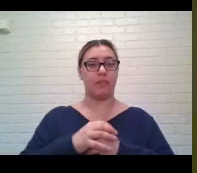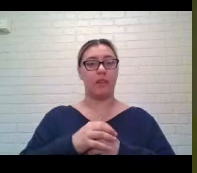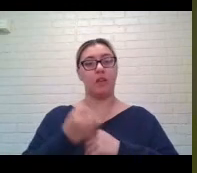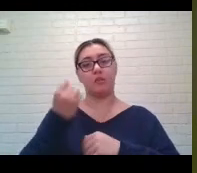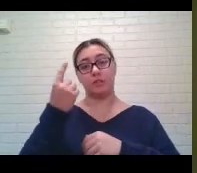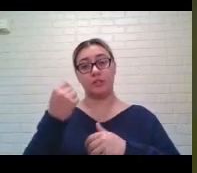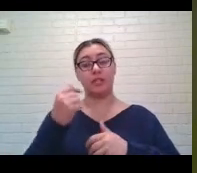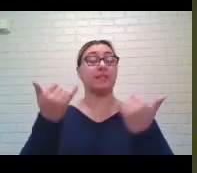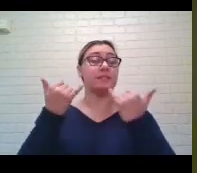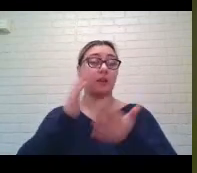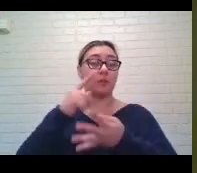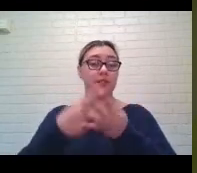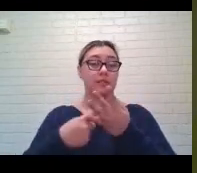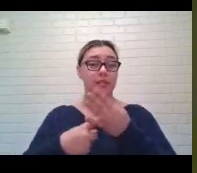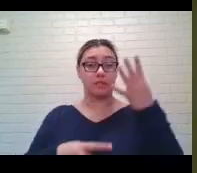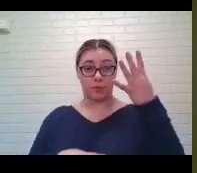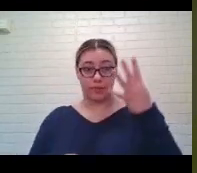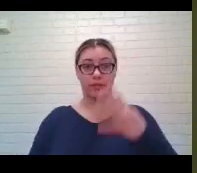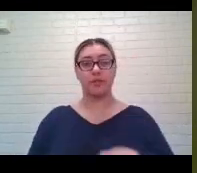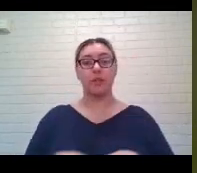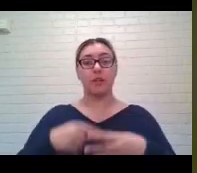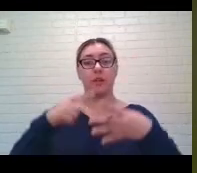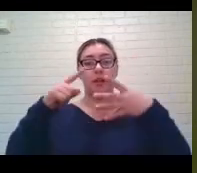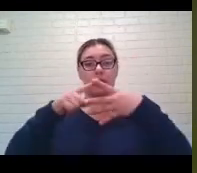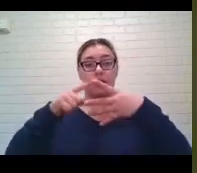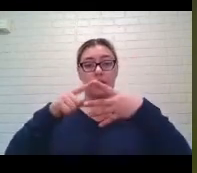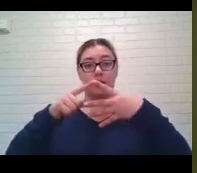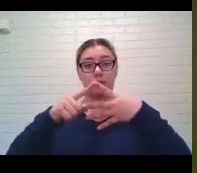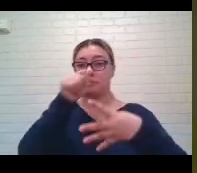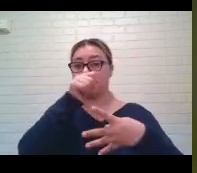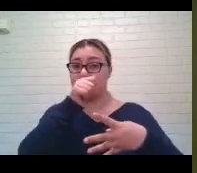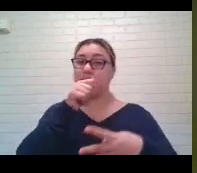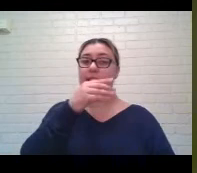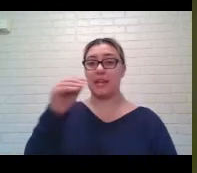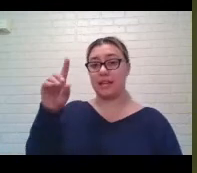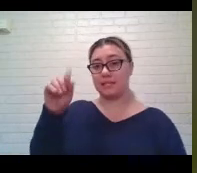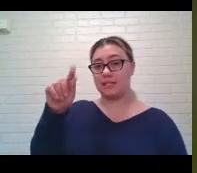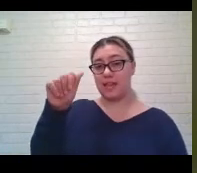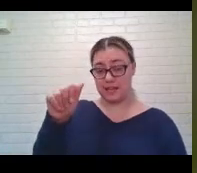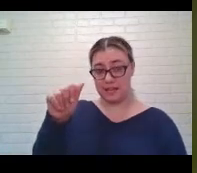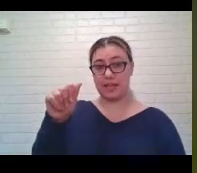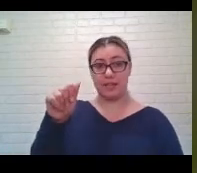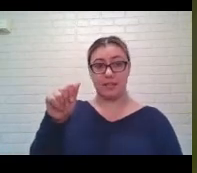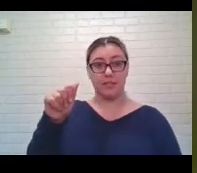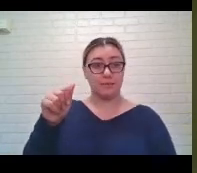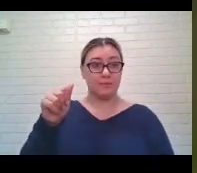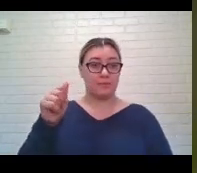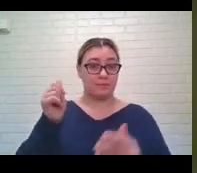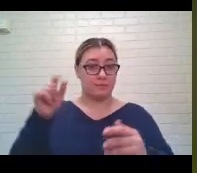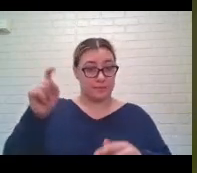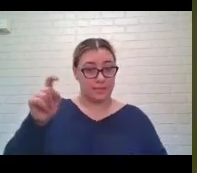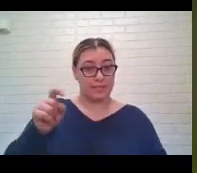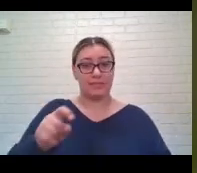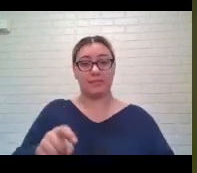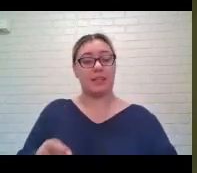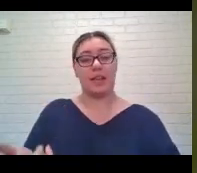be talking about data privacy and data utility trade-off. Then we'll be briefly looking at what federated learning is, what are the pros and